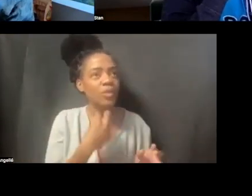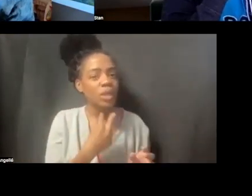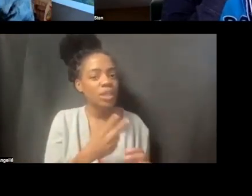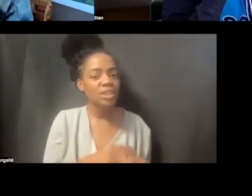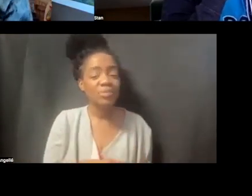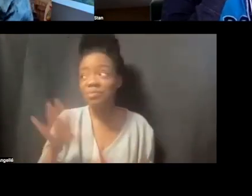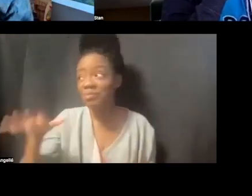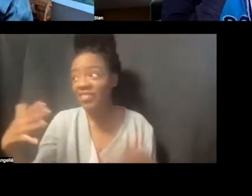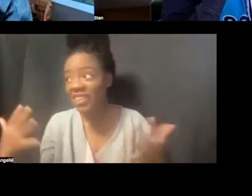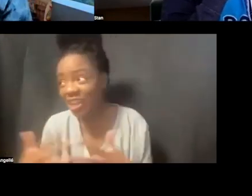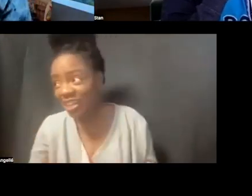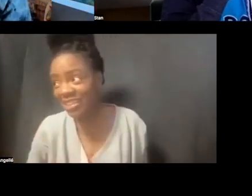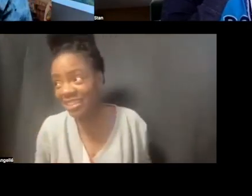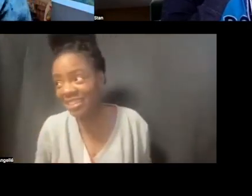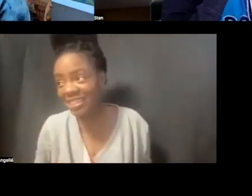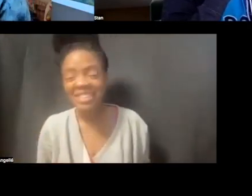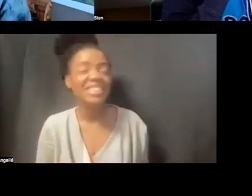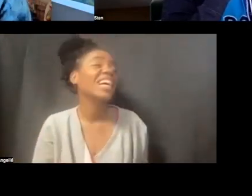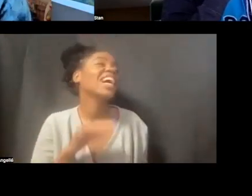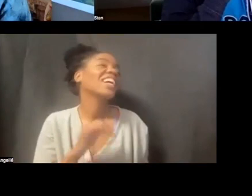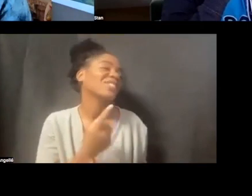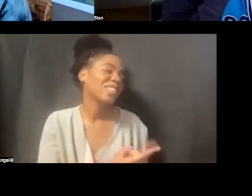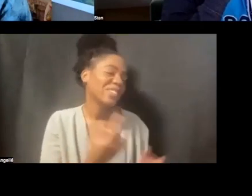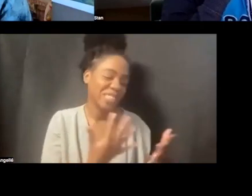But fear. Yeah, right. Fear, like you said.